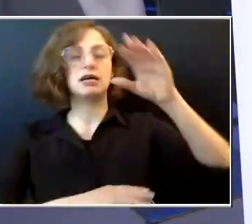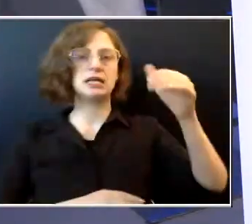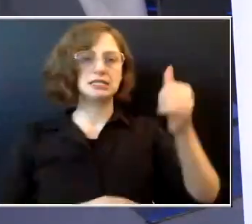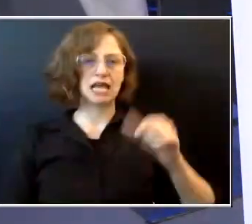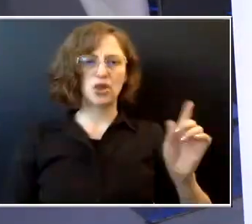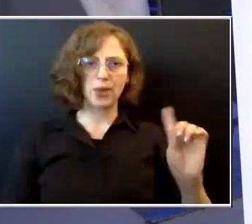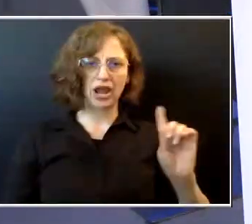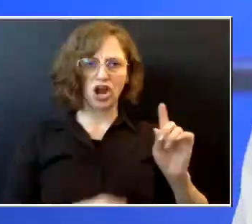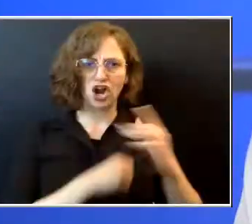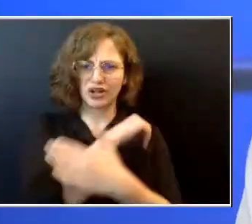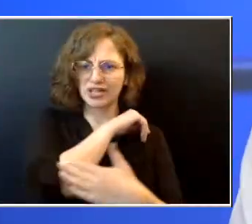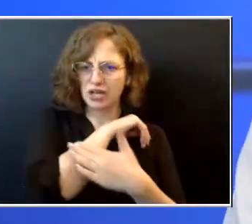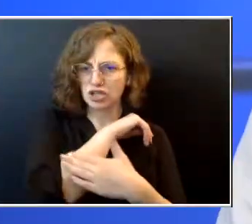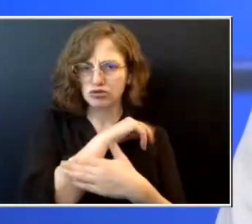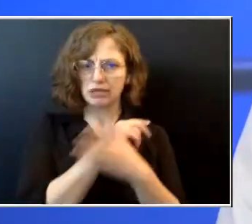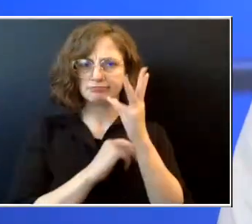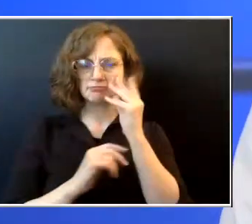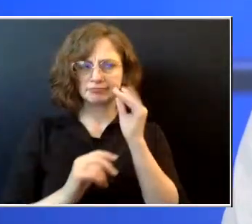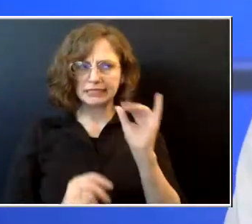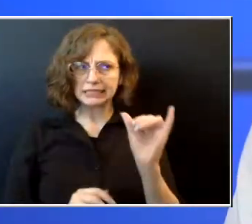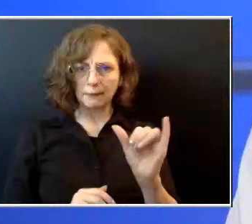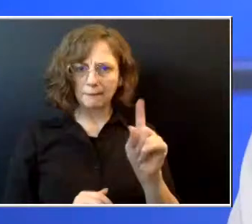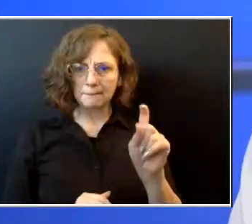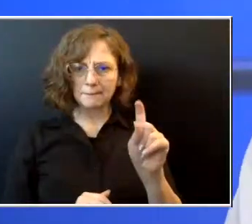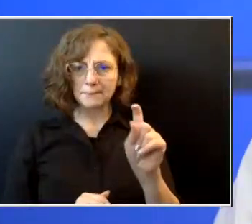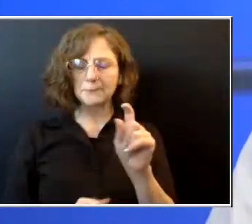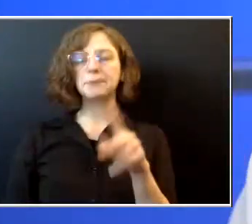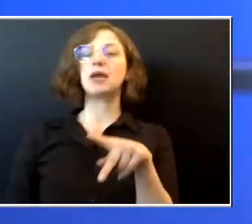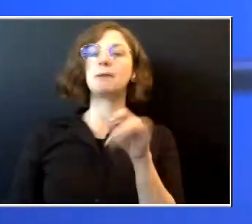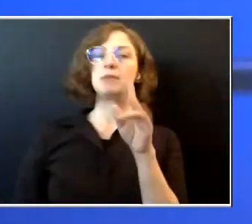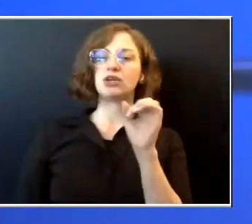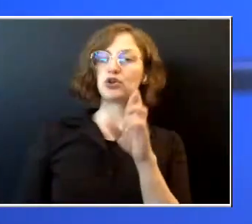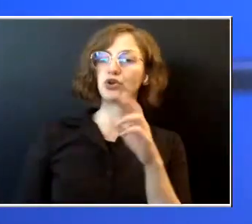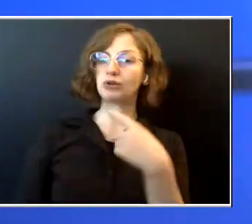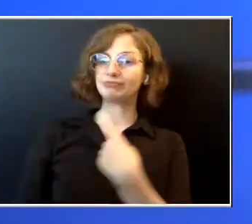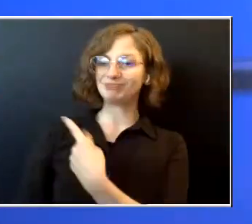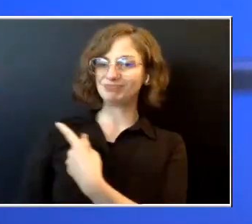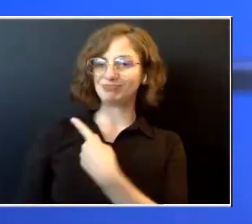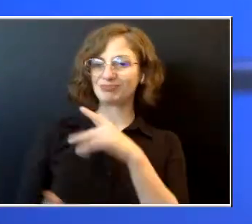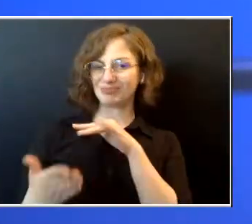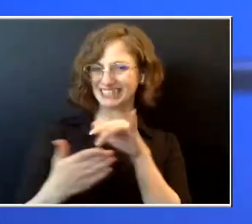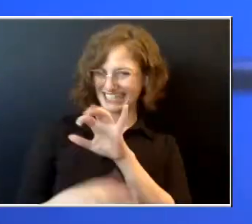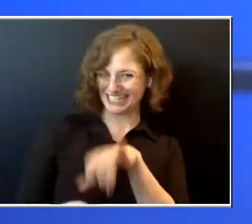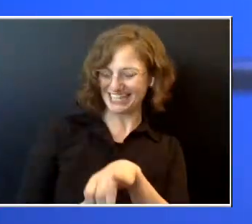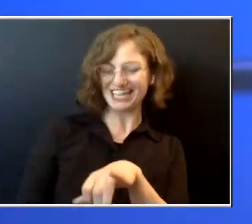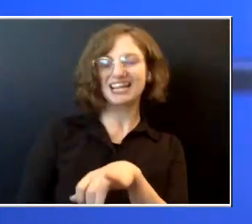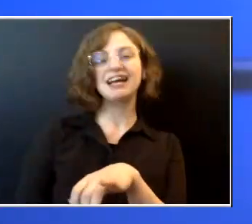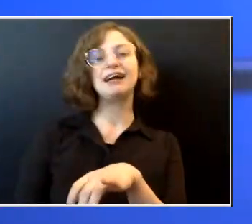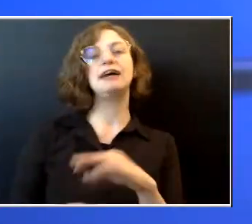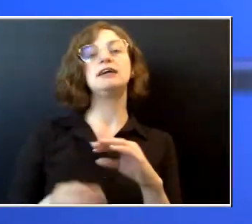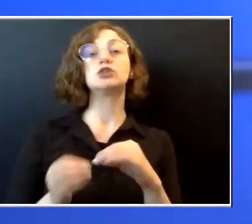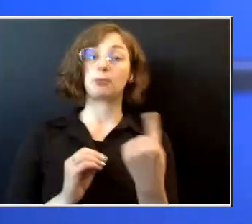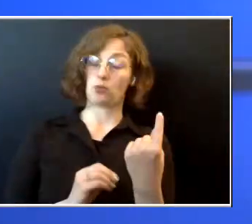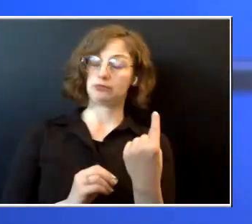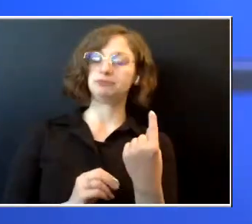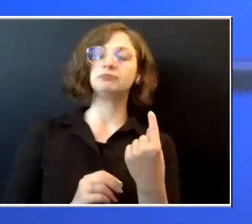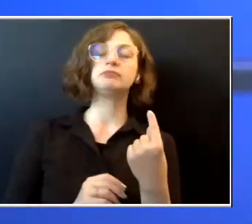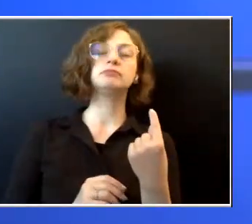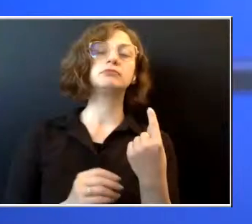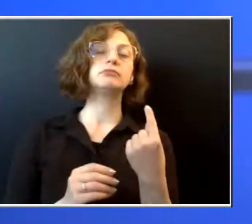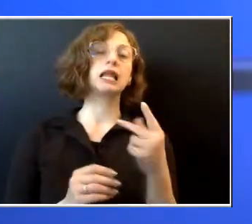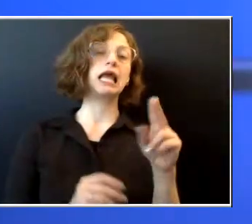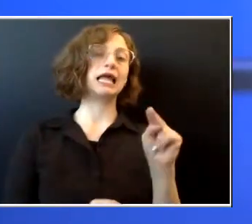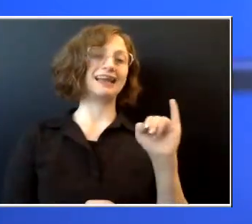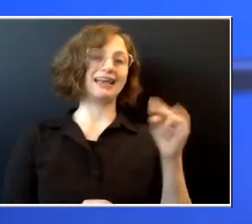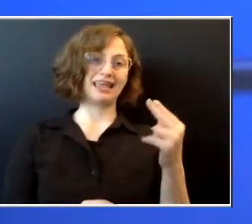you know, Peter and I have looked very carefully at that. So number one, while funding for the NIH has gone up, it's not gone up at